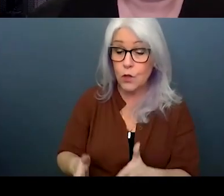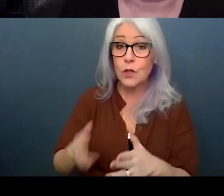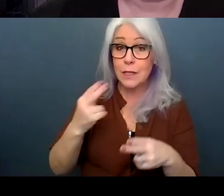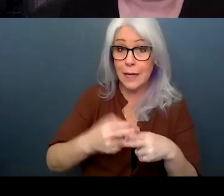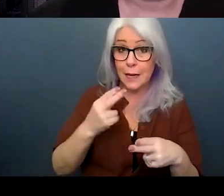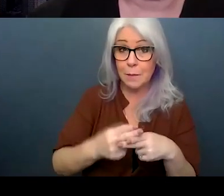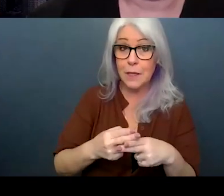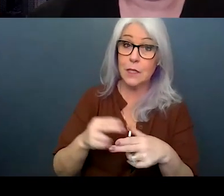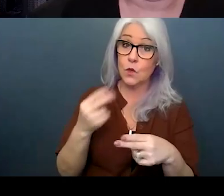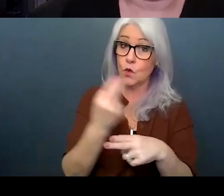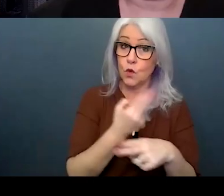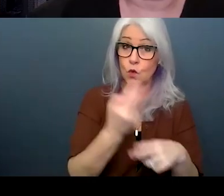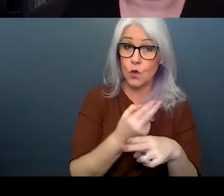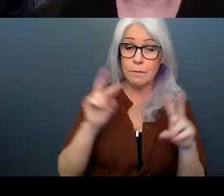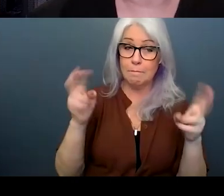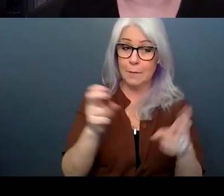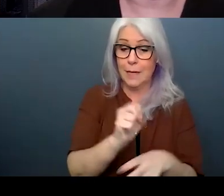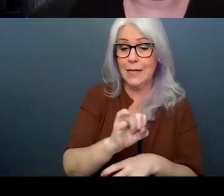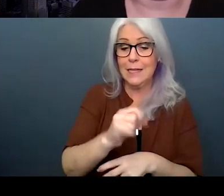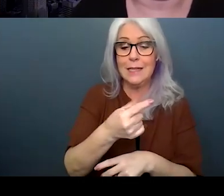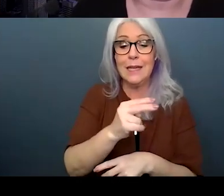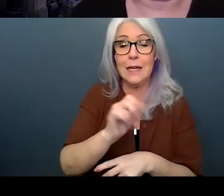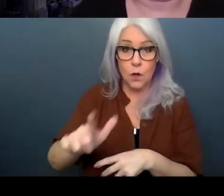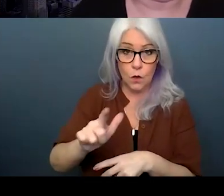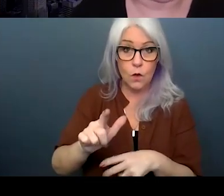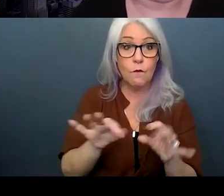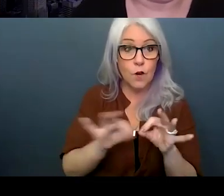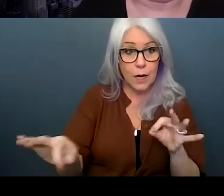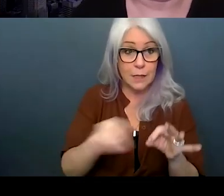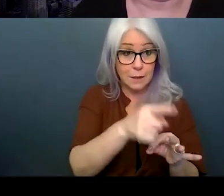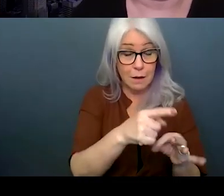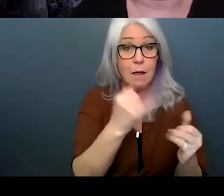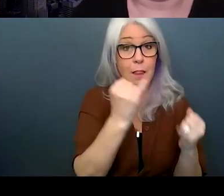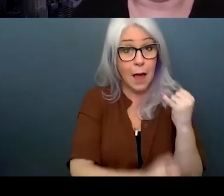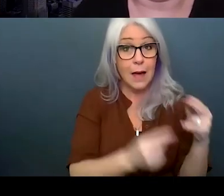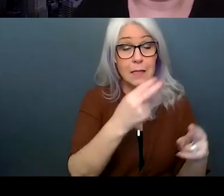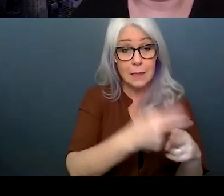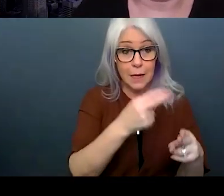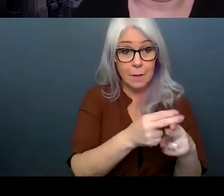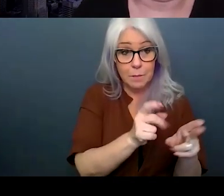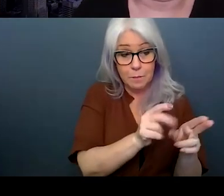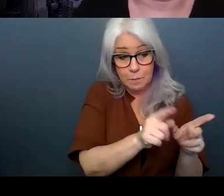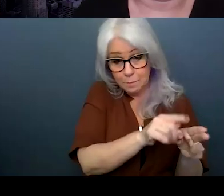phrase. So you can see the last name here and the